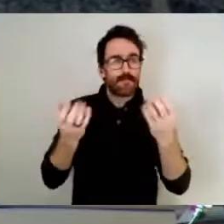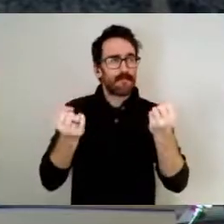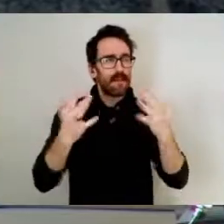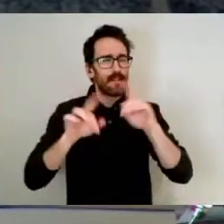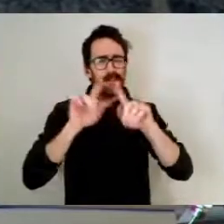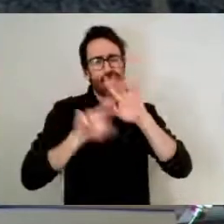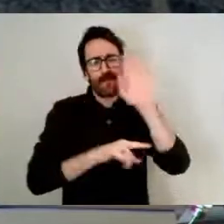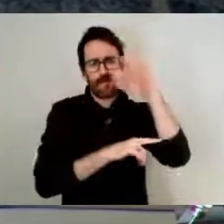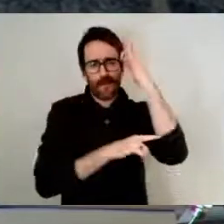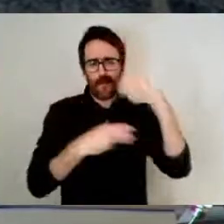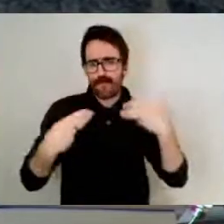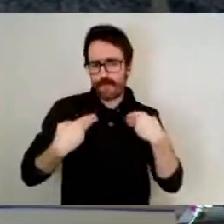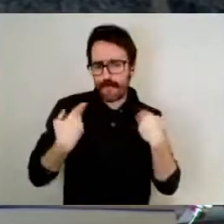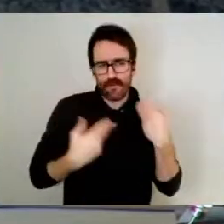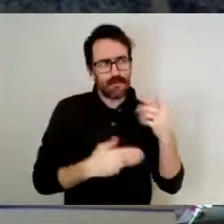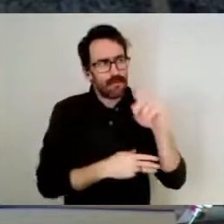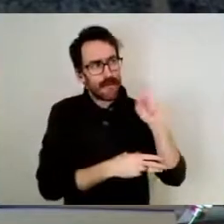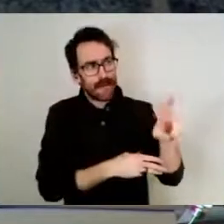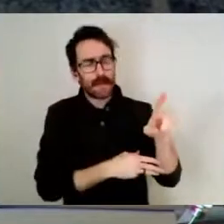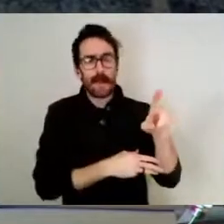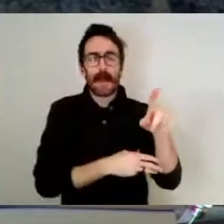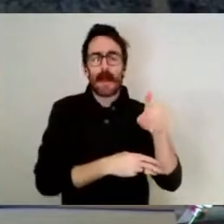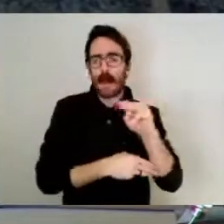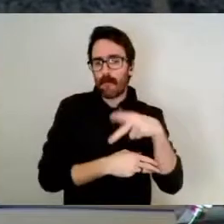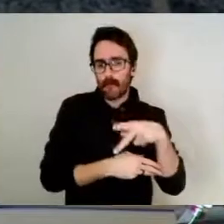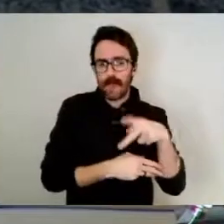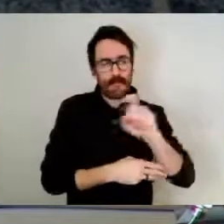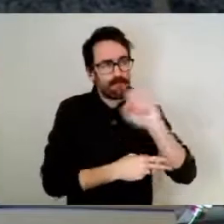the federal elected reps